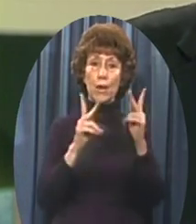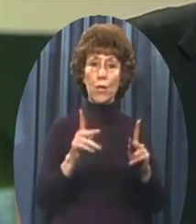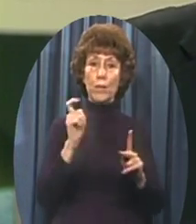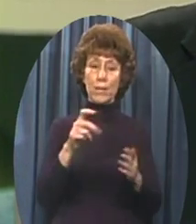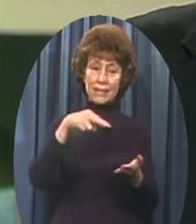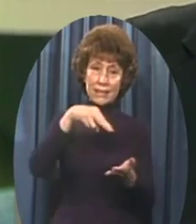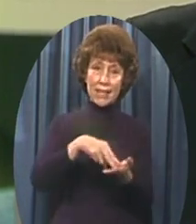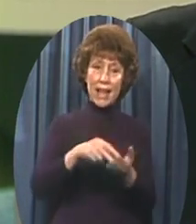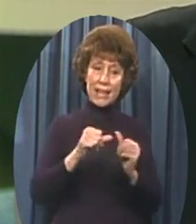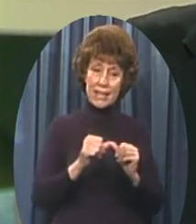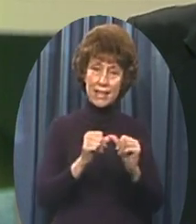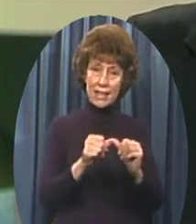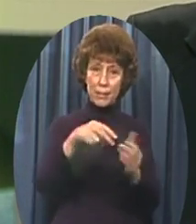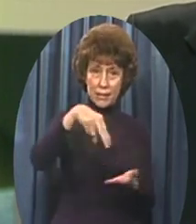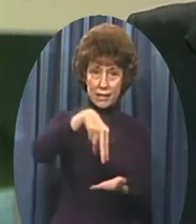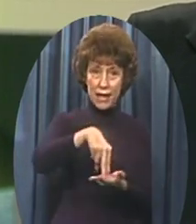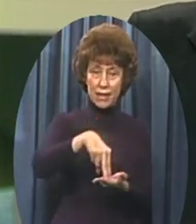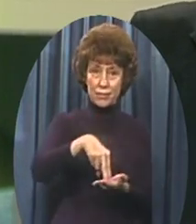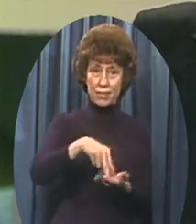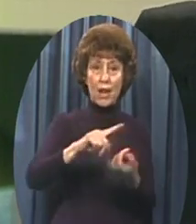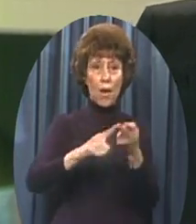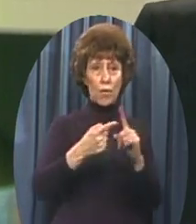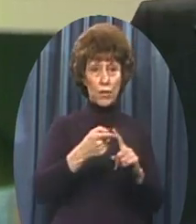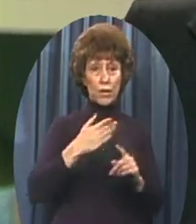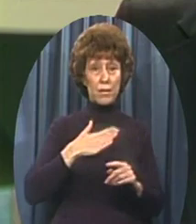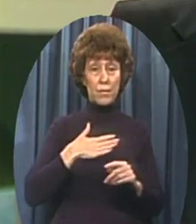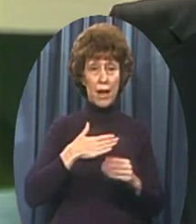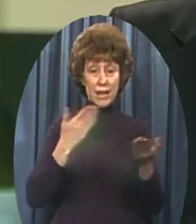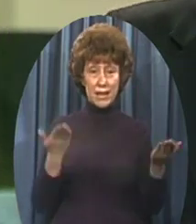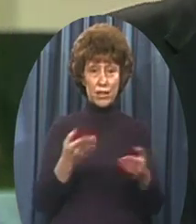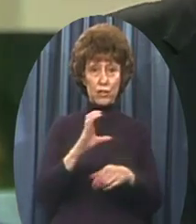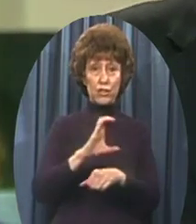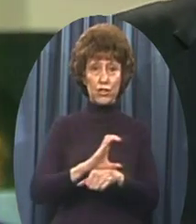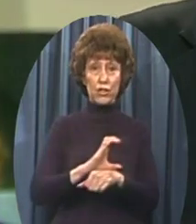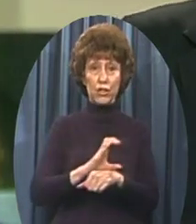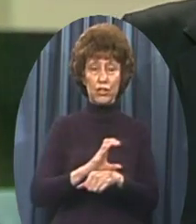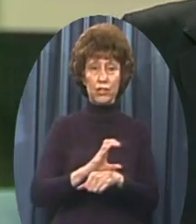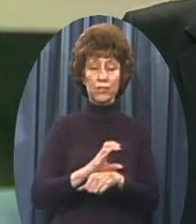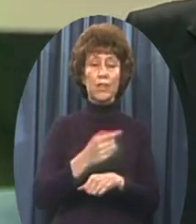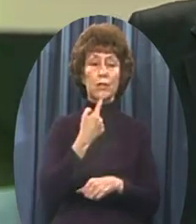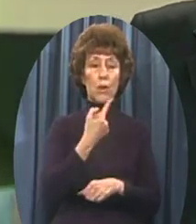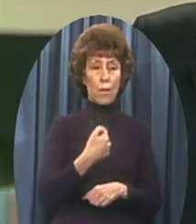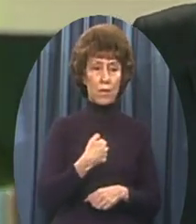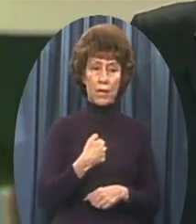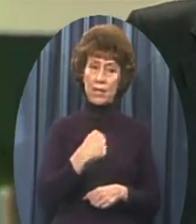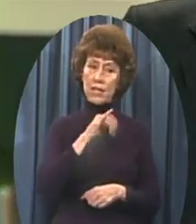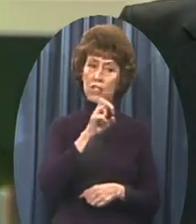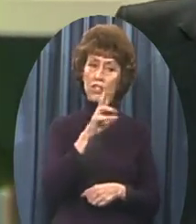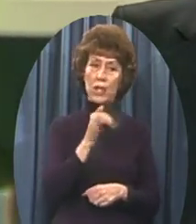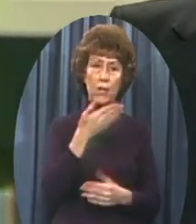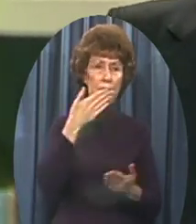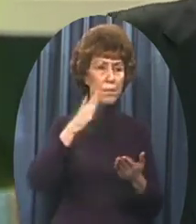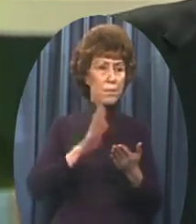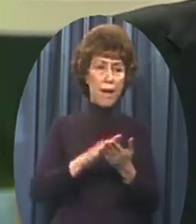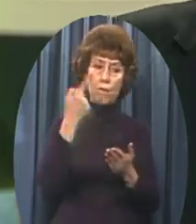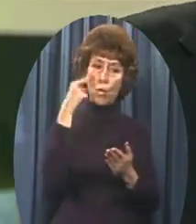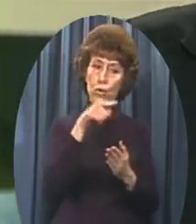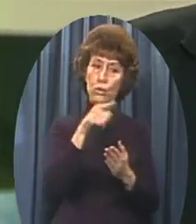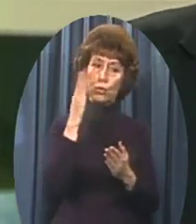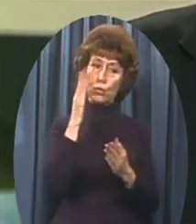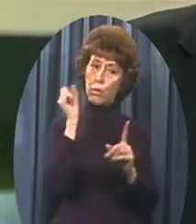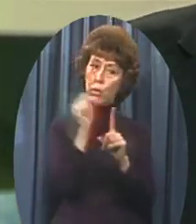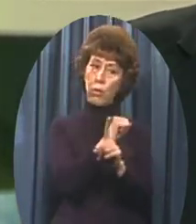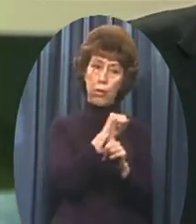up. And I had a friend of mine right here in this church who said, 'Jerry, you're going to get all bloodied and bruised, and it's going to hurt you. They're going to really hammer